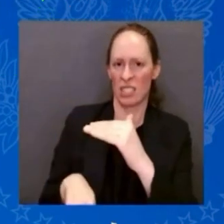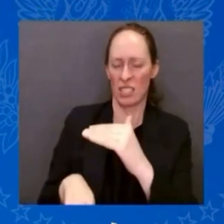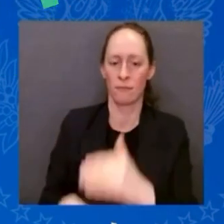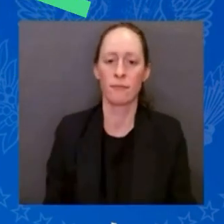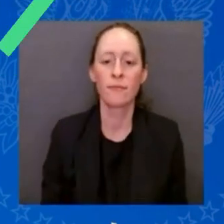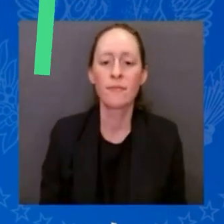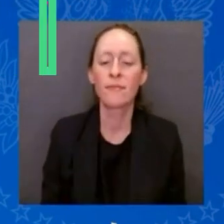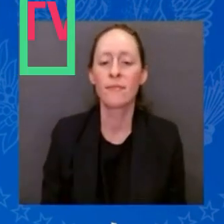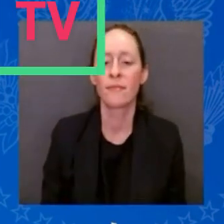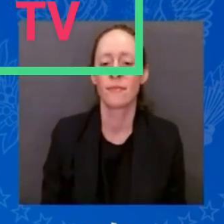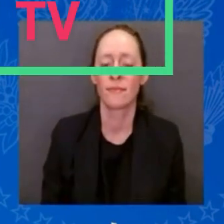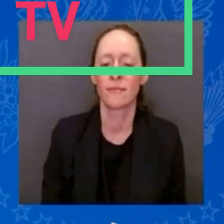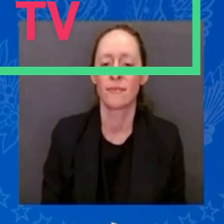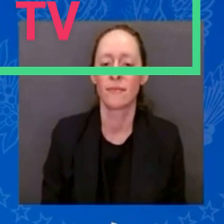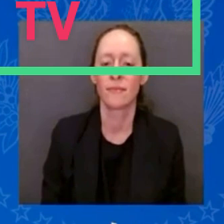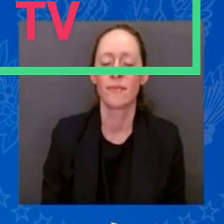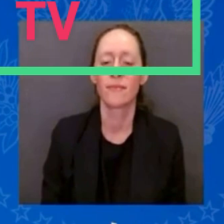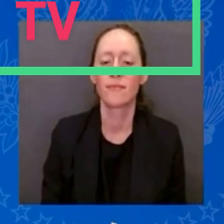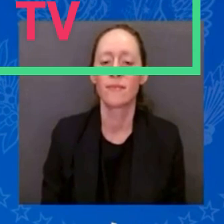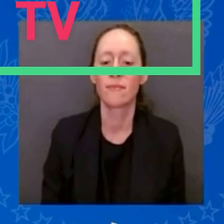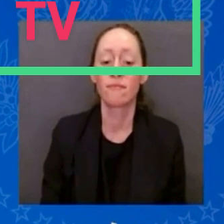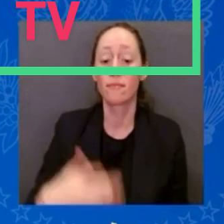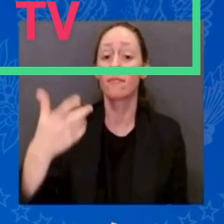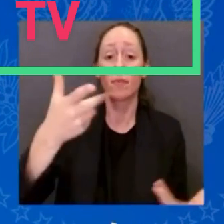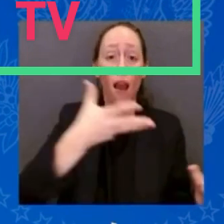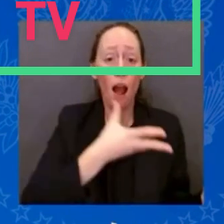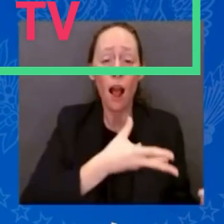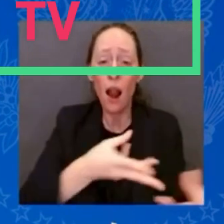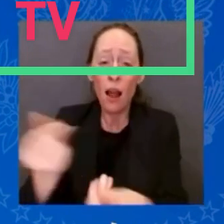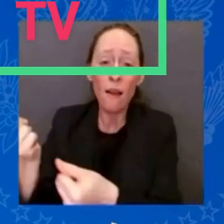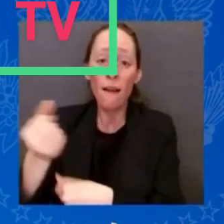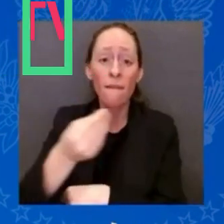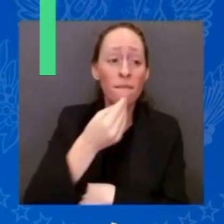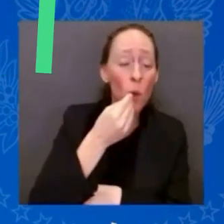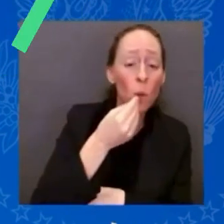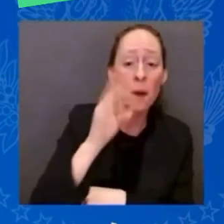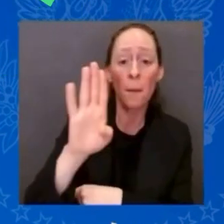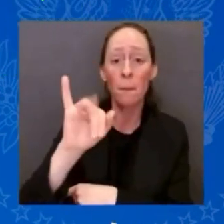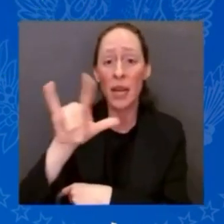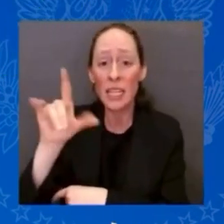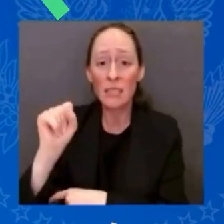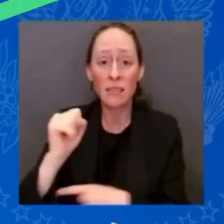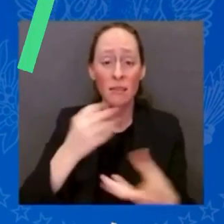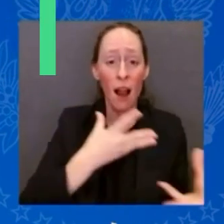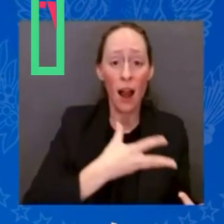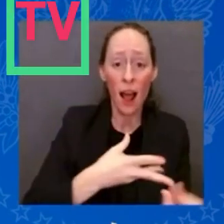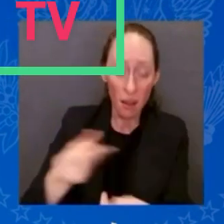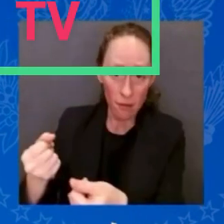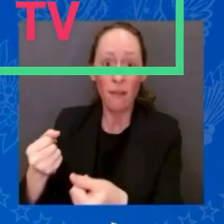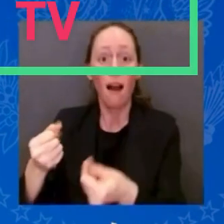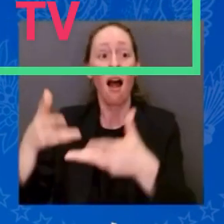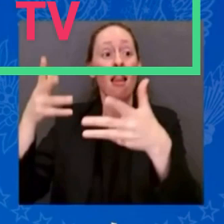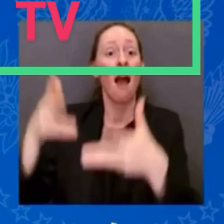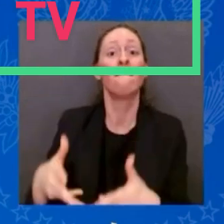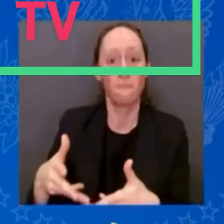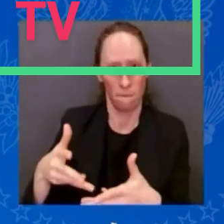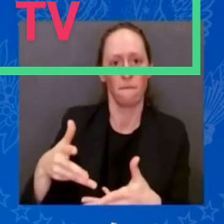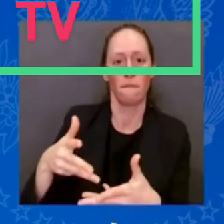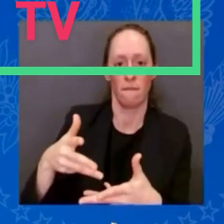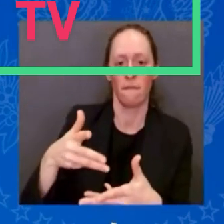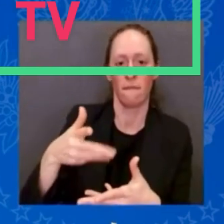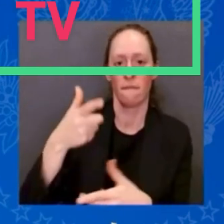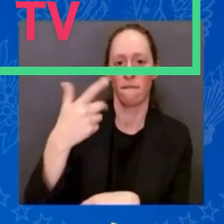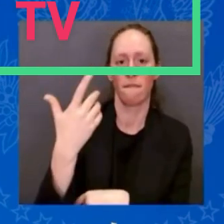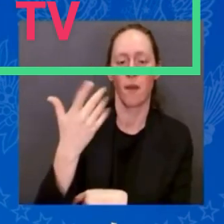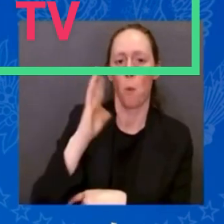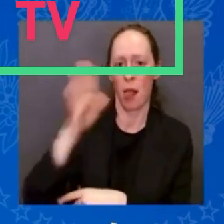like. Typical borrower is going to save about $1,000 a year. And if you keep up payments for 20 years without missing them,